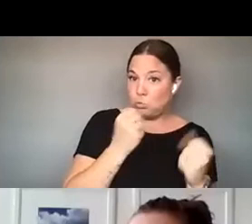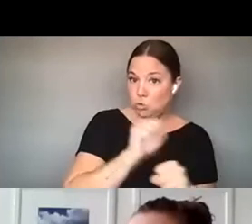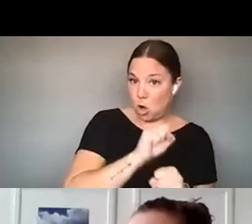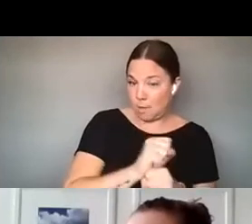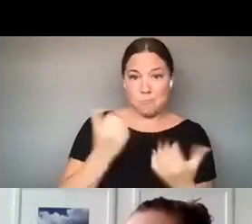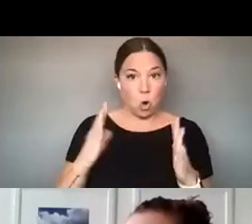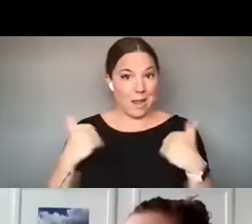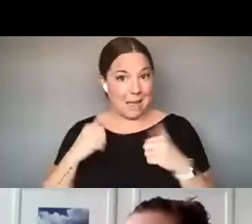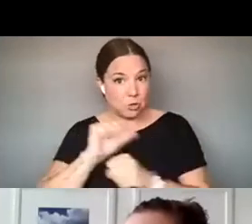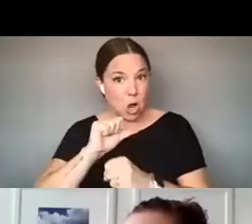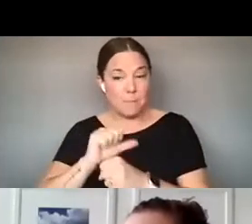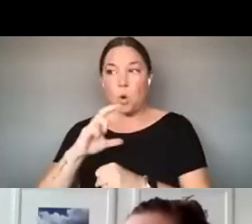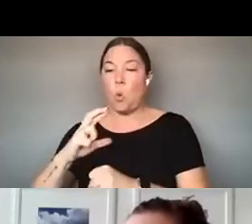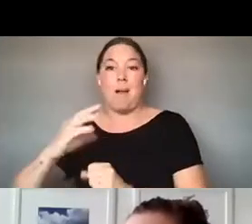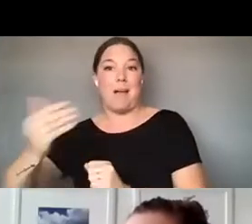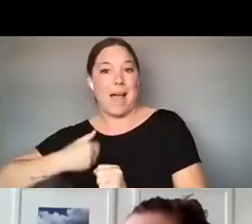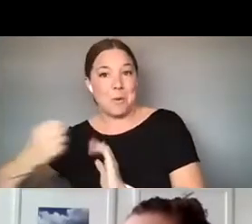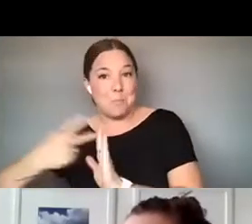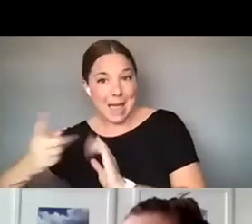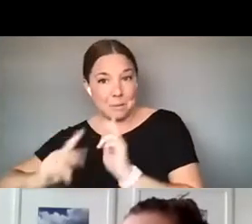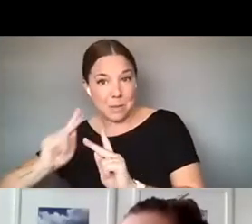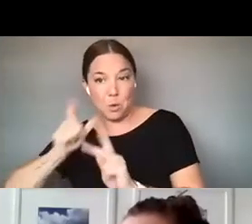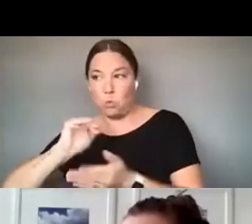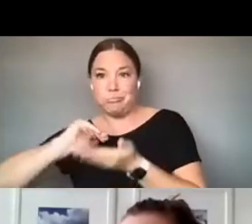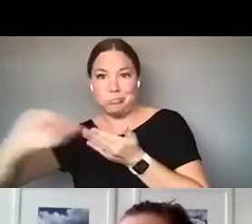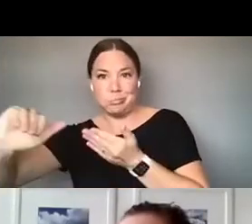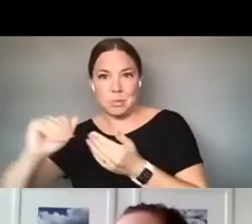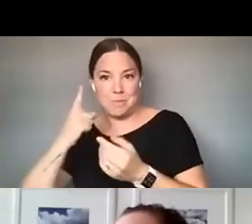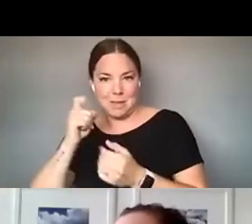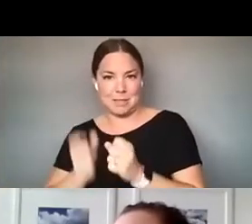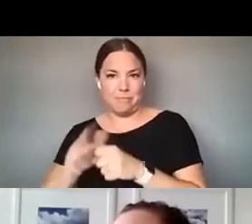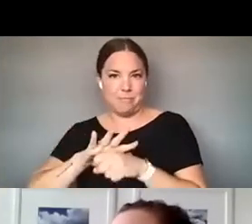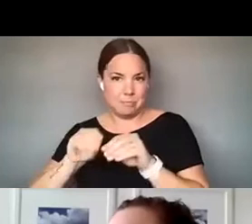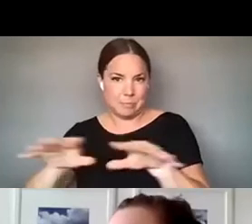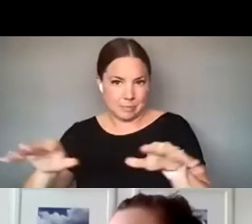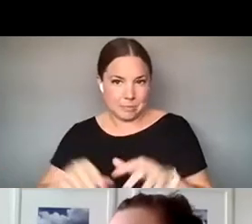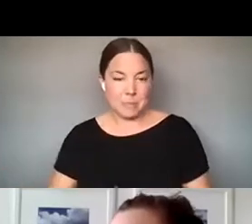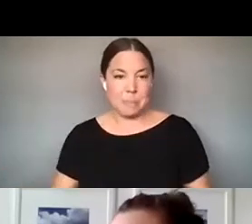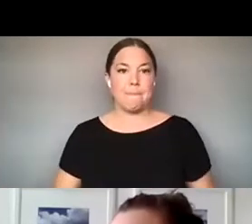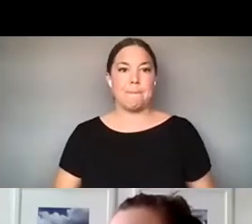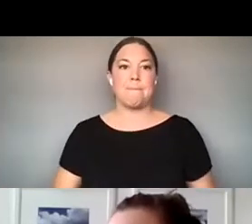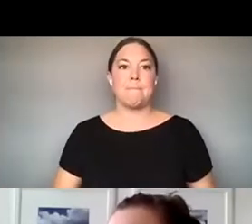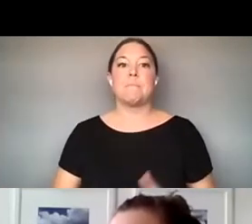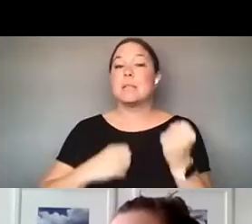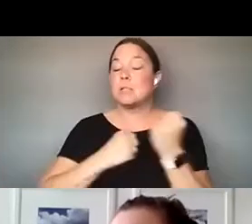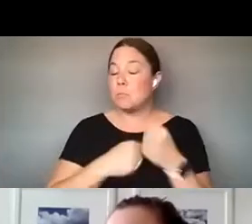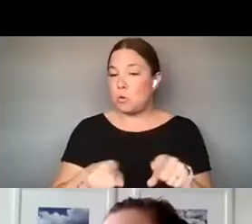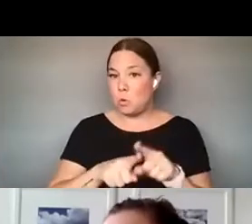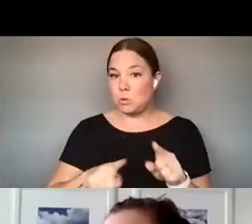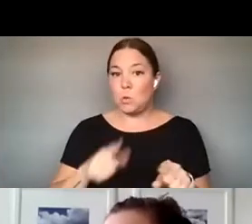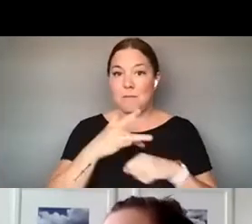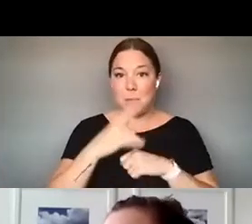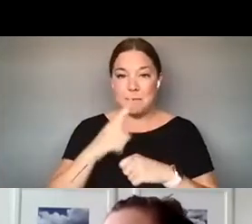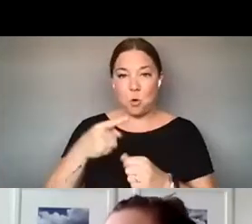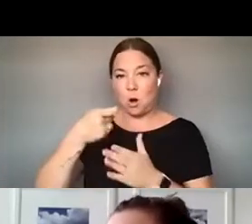restore jobs that were furloughed or eliminated due to the pandemic. Support is also available for fees or